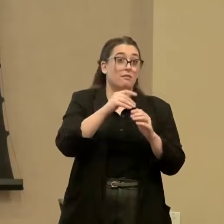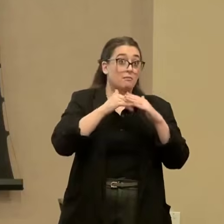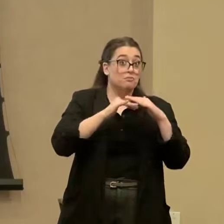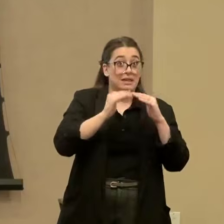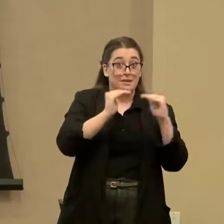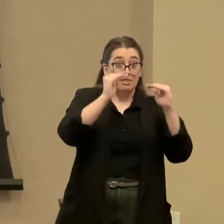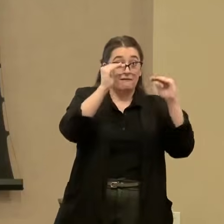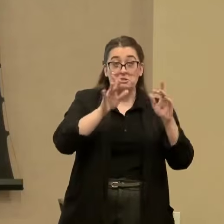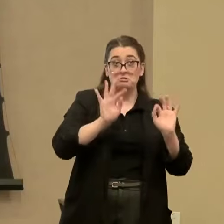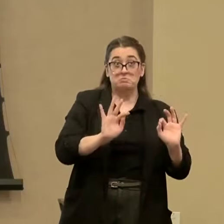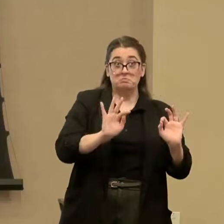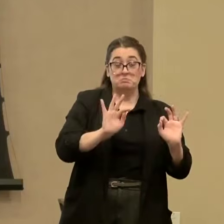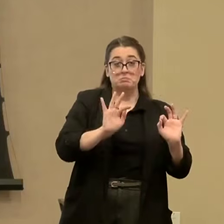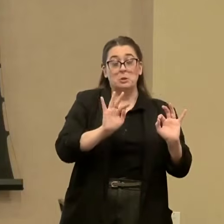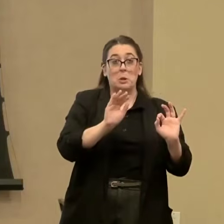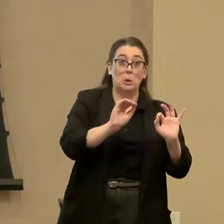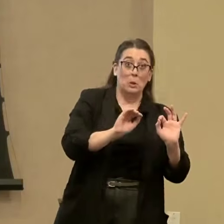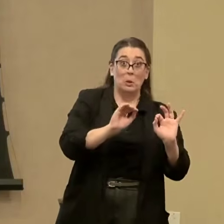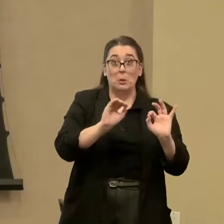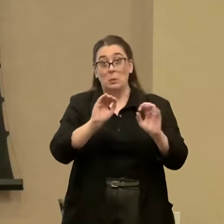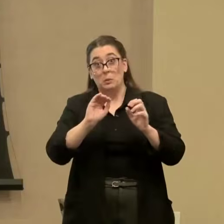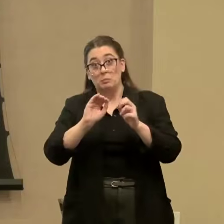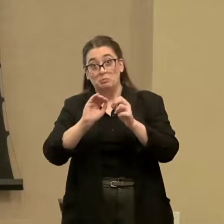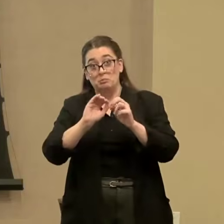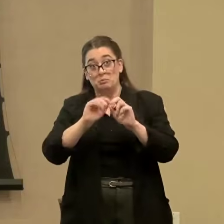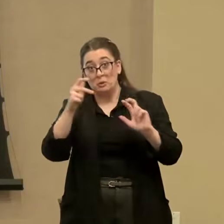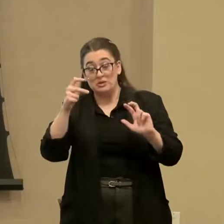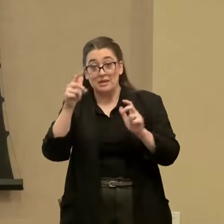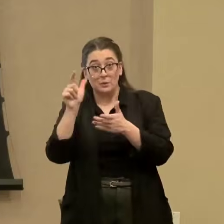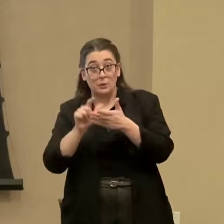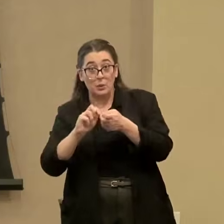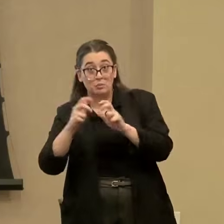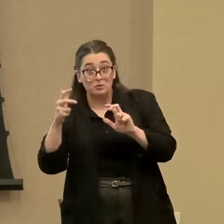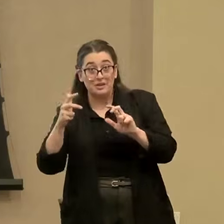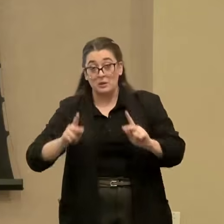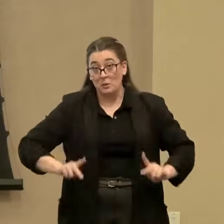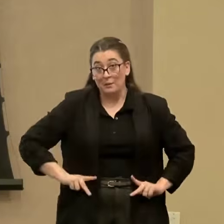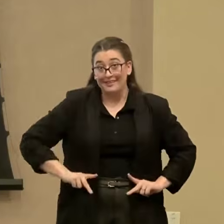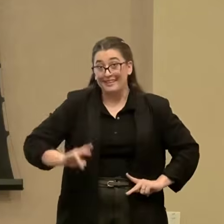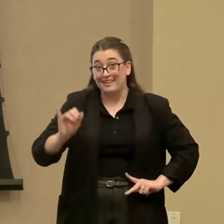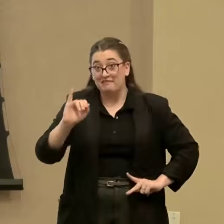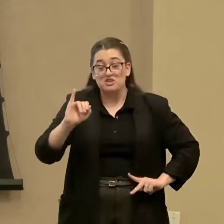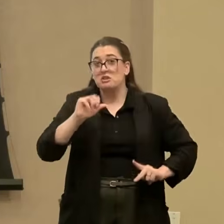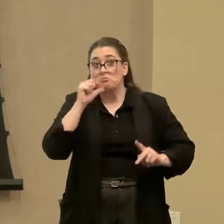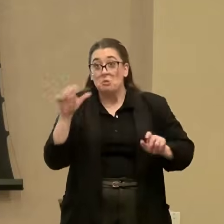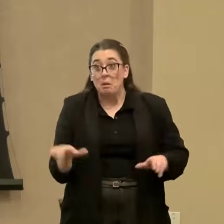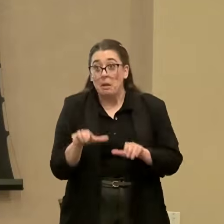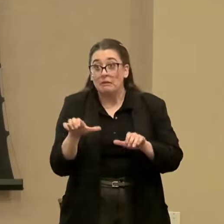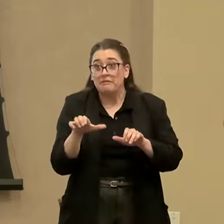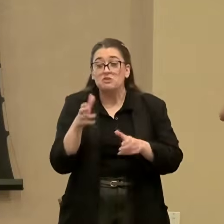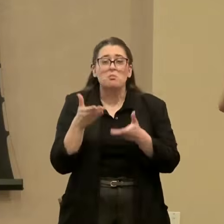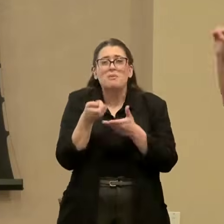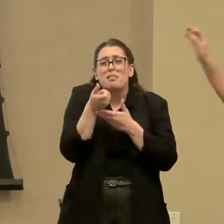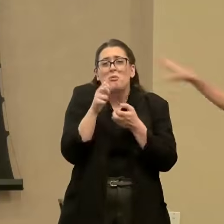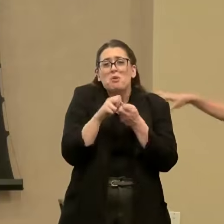and low to zero protein in the urine, or at least the nephritis or the kidney involvement is not active. So maybe there's a tiny